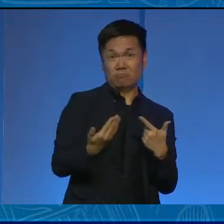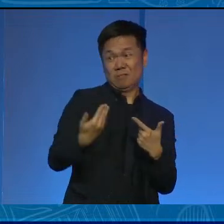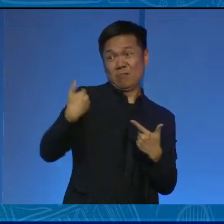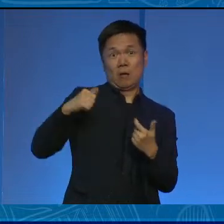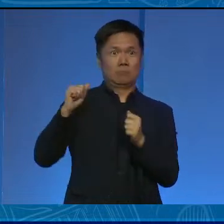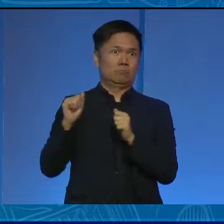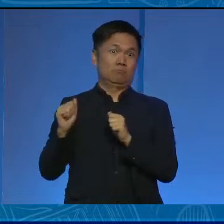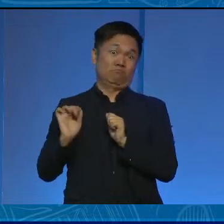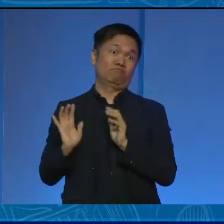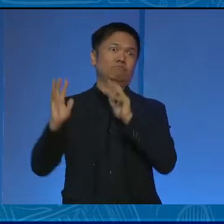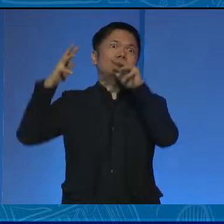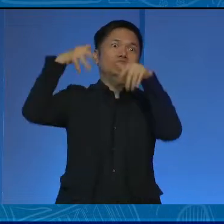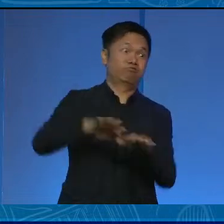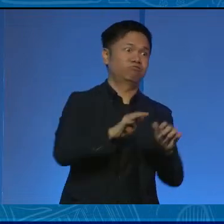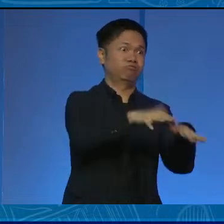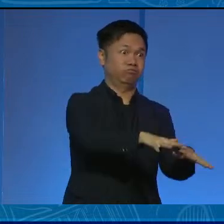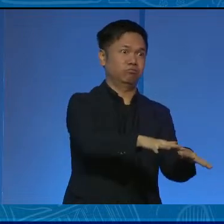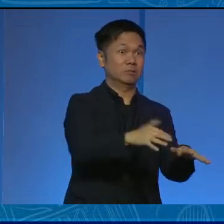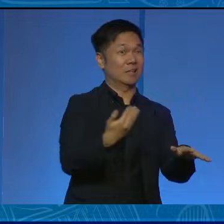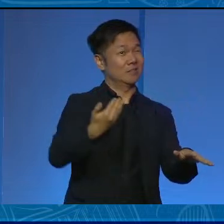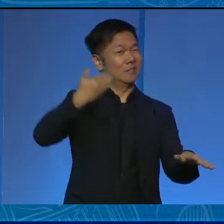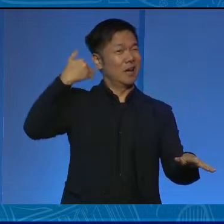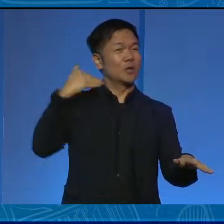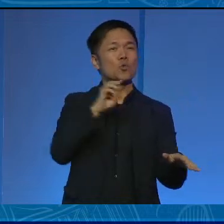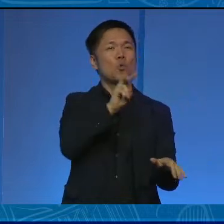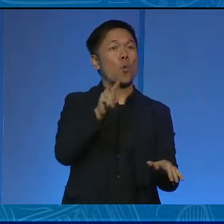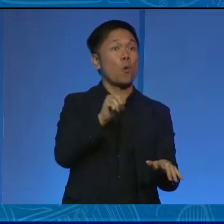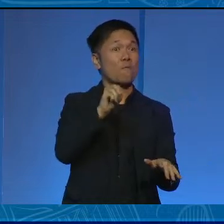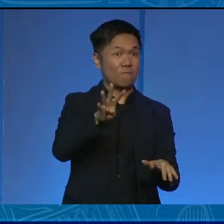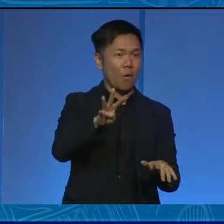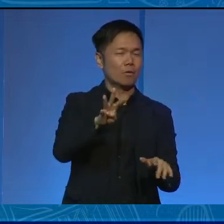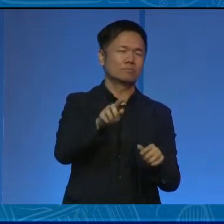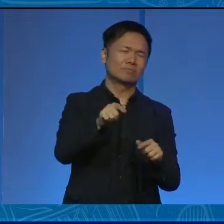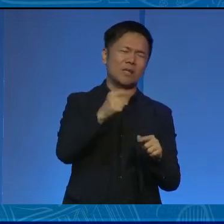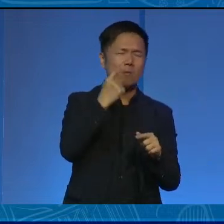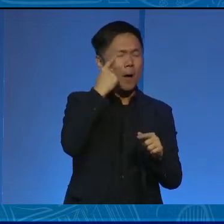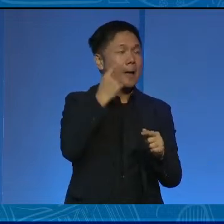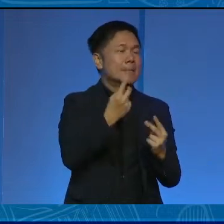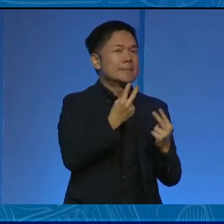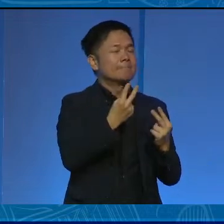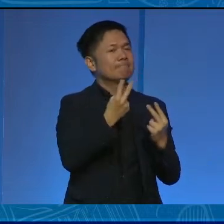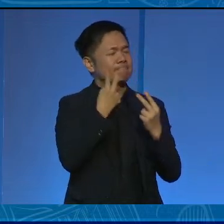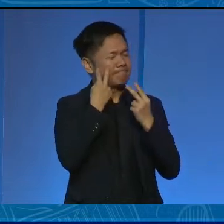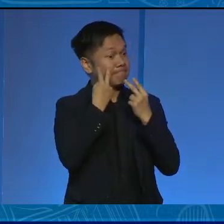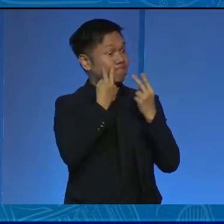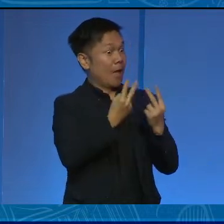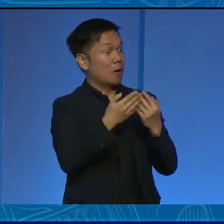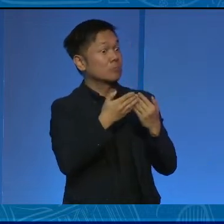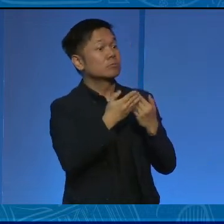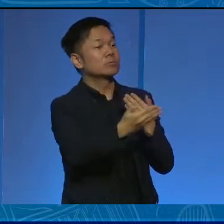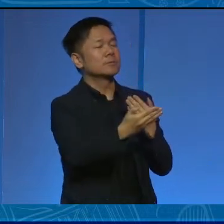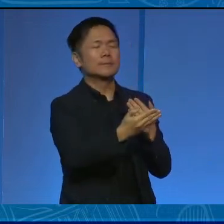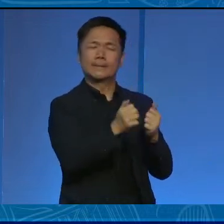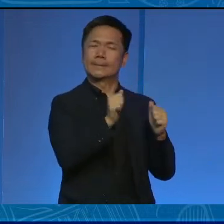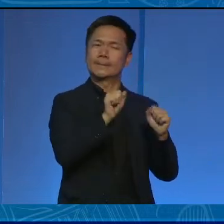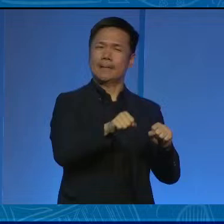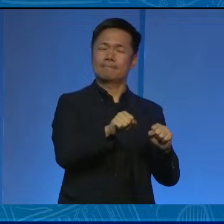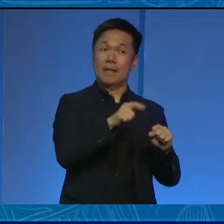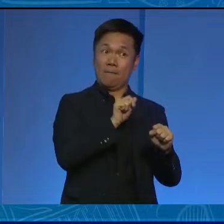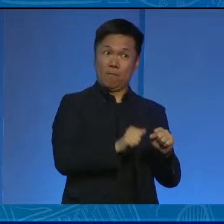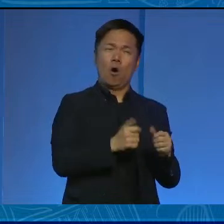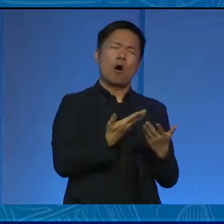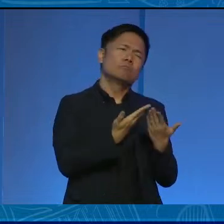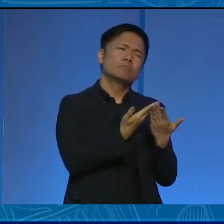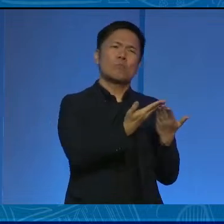systems since the 2004 Indian Ocean tsunami gives me confidence that we can replicate this for other